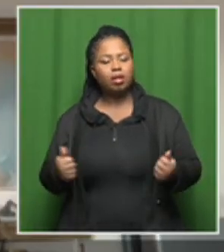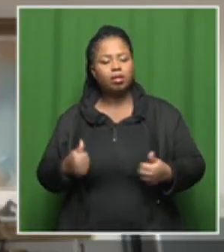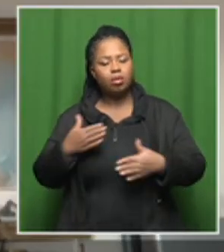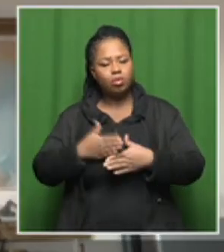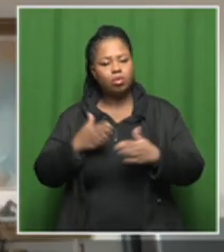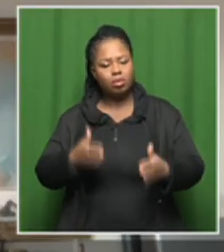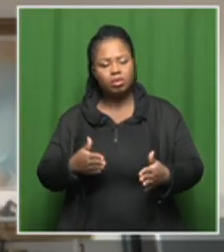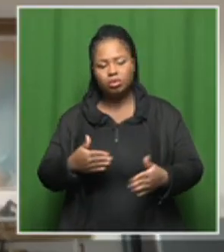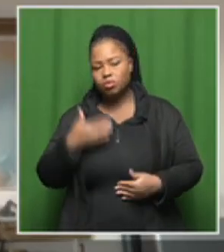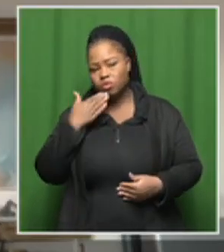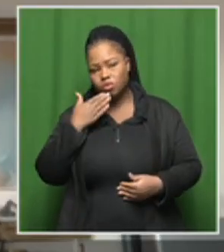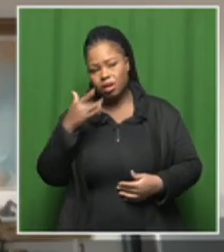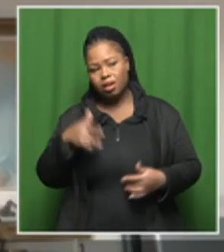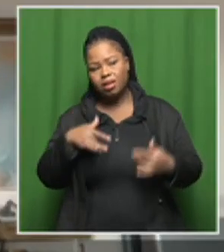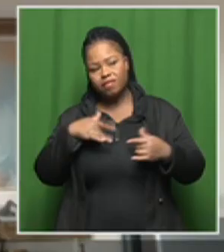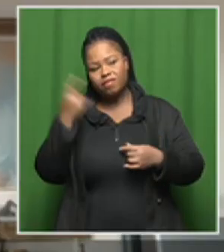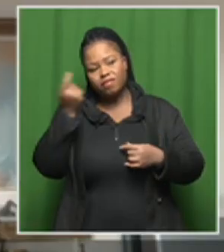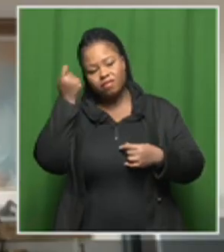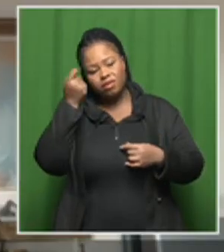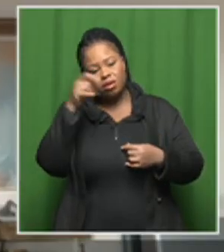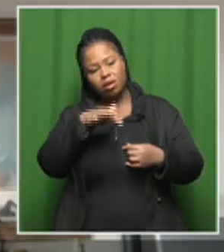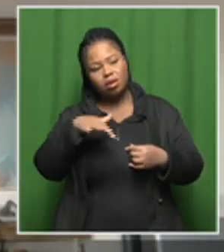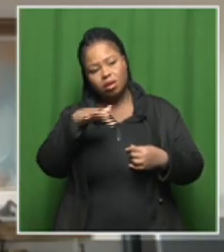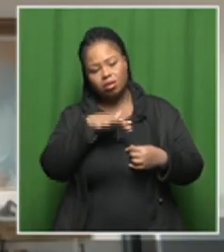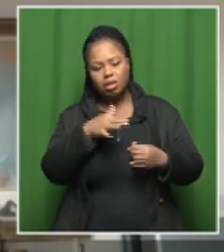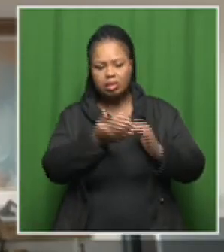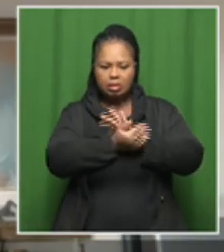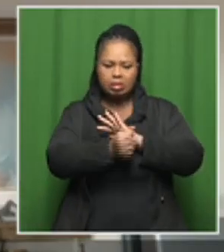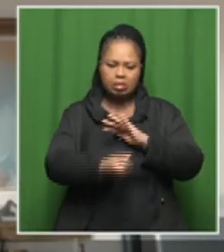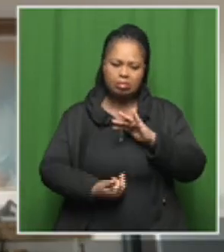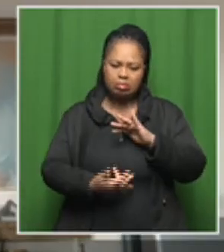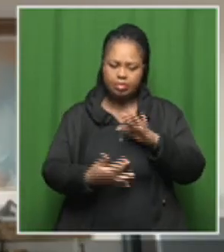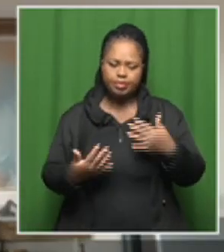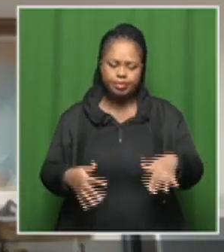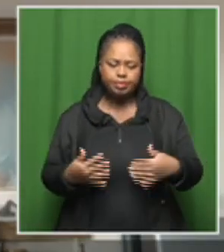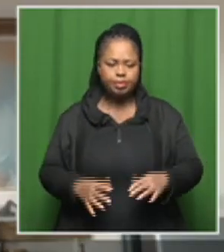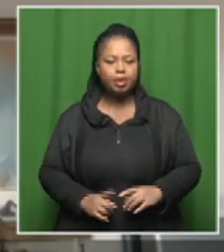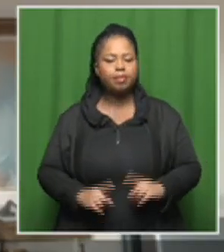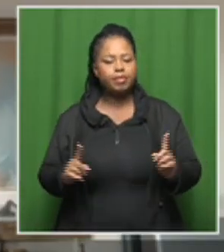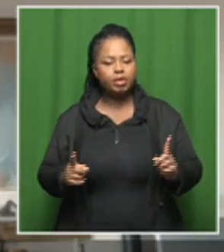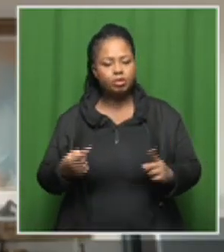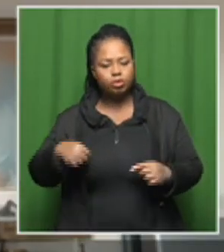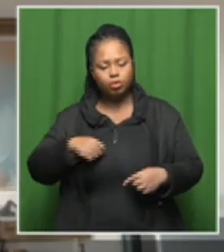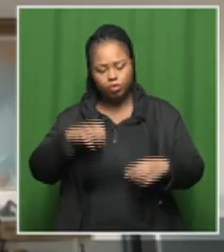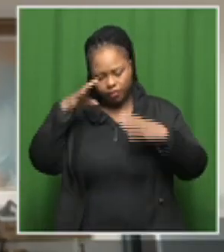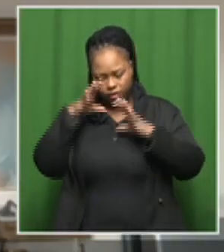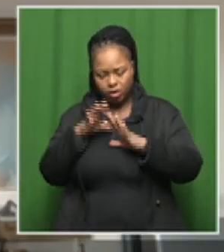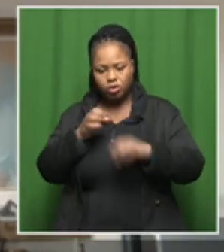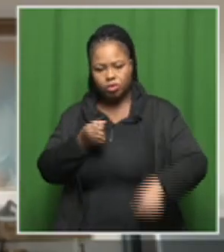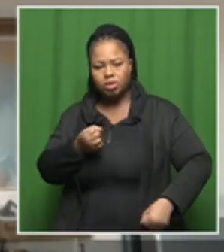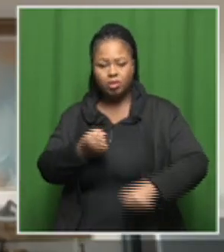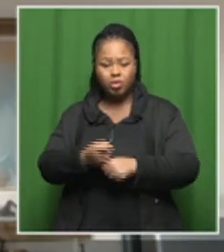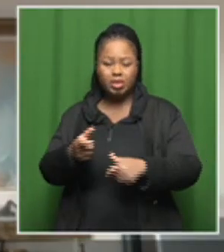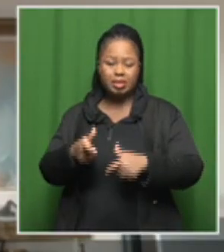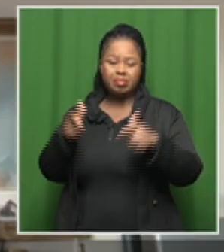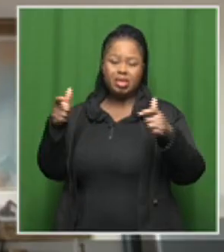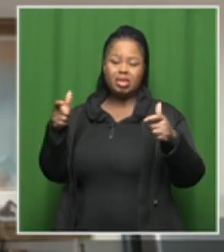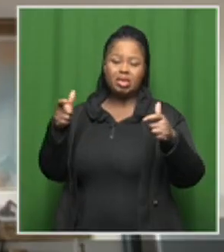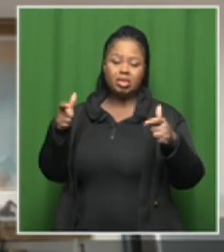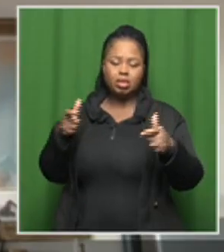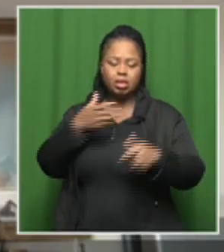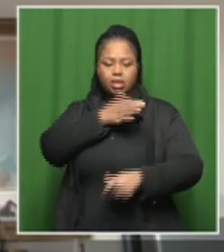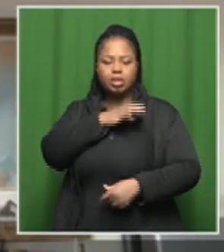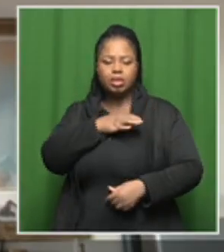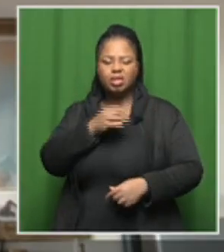rural areas, and they're incredibly skilled and passionate. So what we did was we focused on not only supporting the larger clinics like Chris Hani